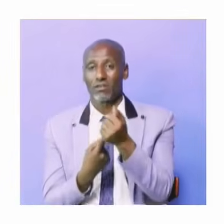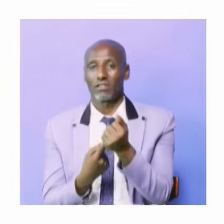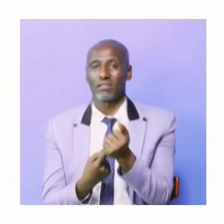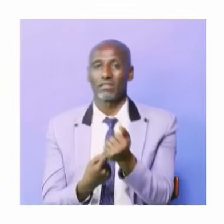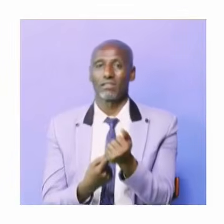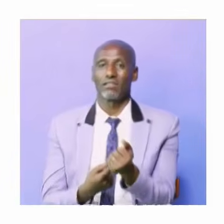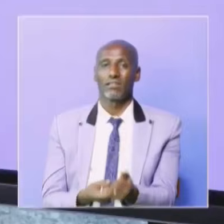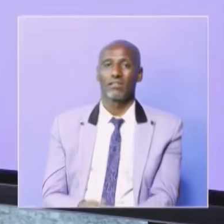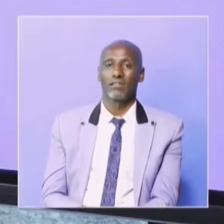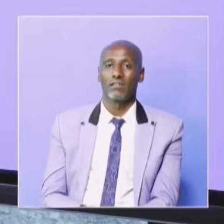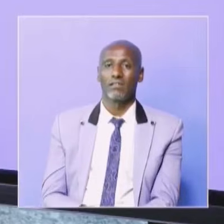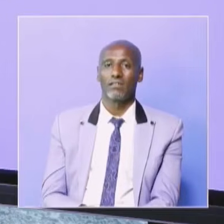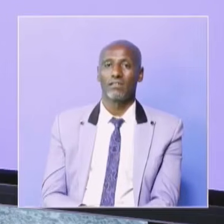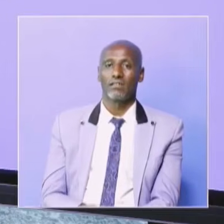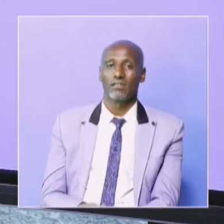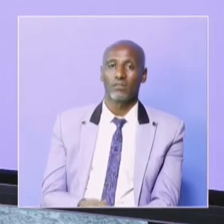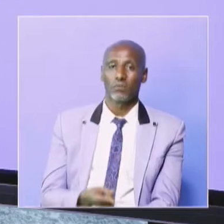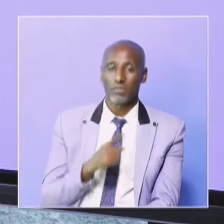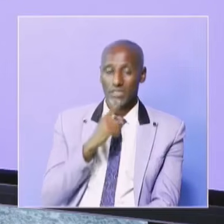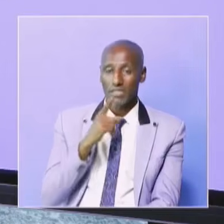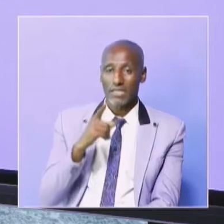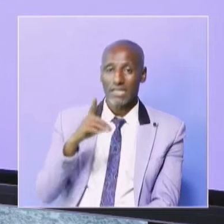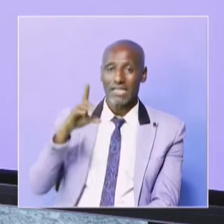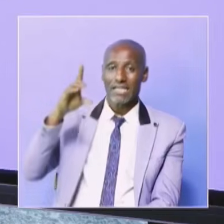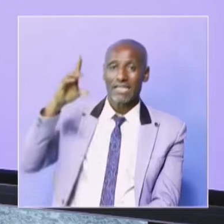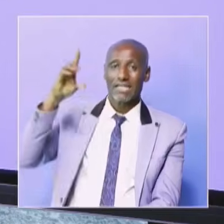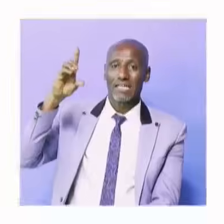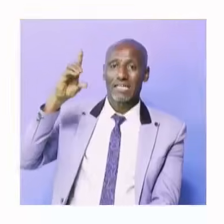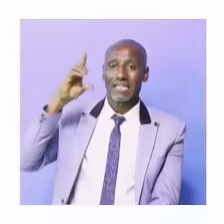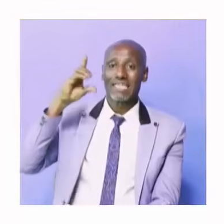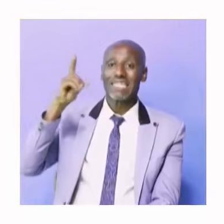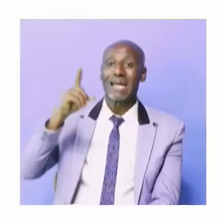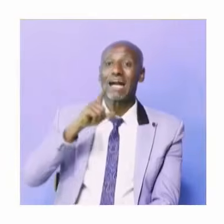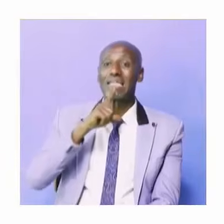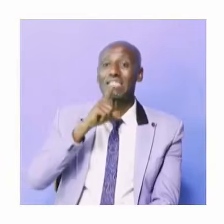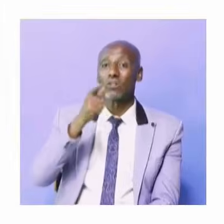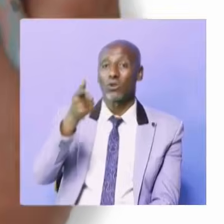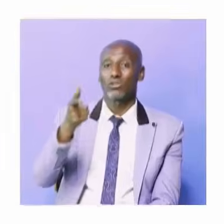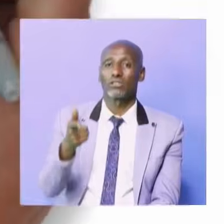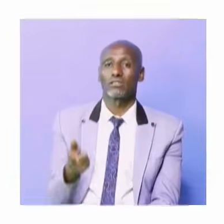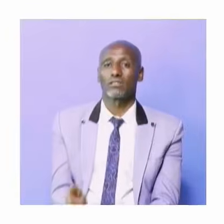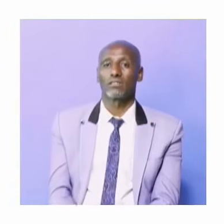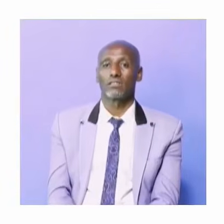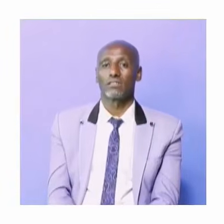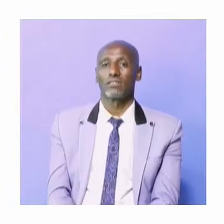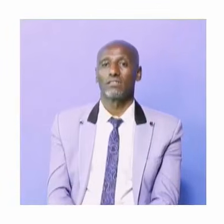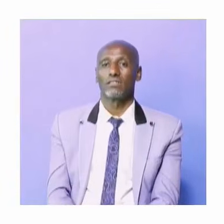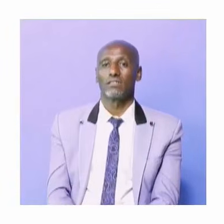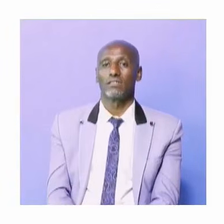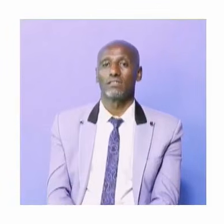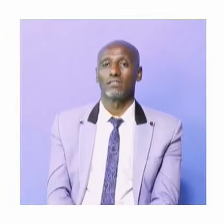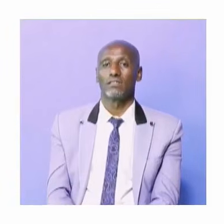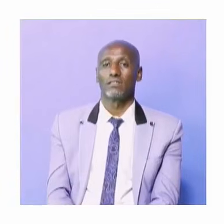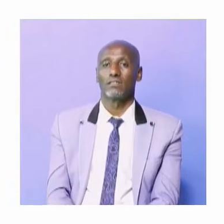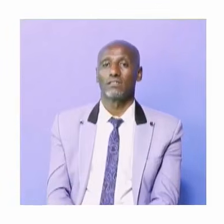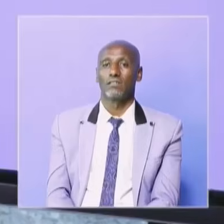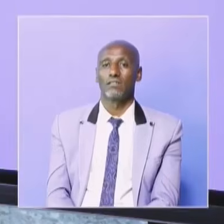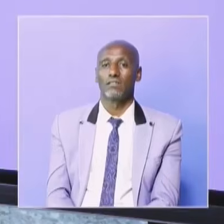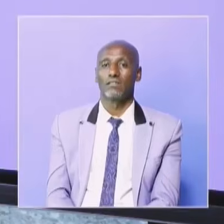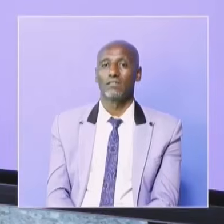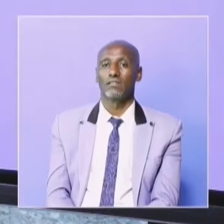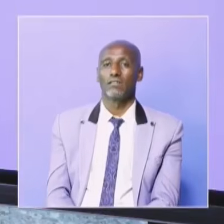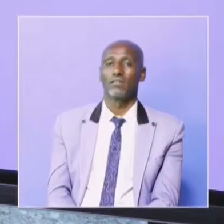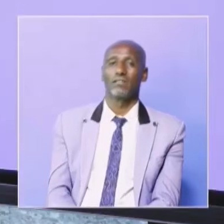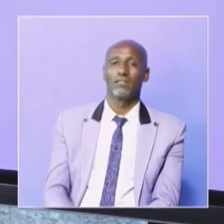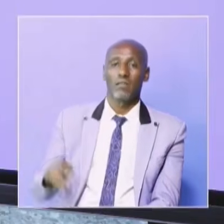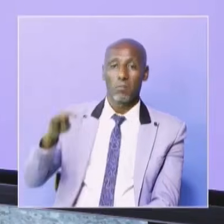could we say don't for a singular, right? So what do we need to make it? Yes, Mark. Now, follow me very